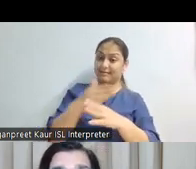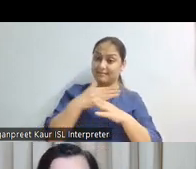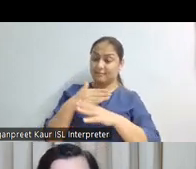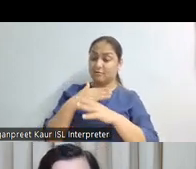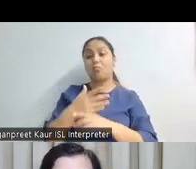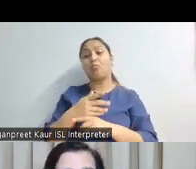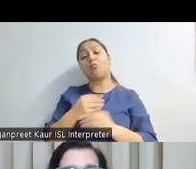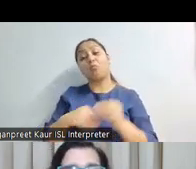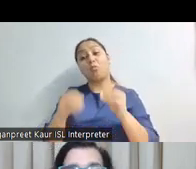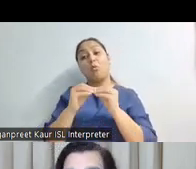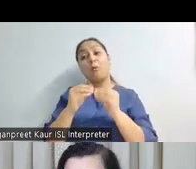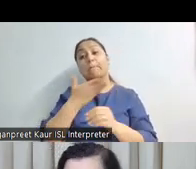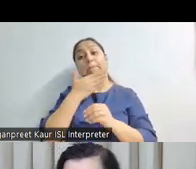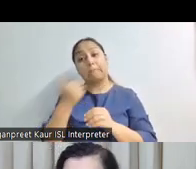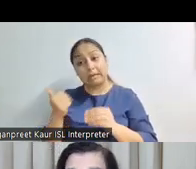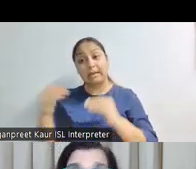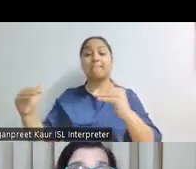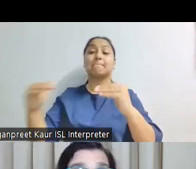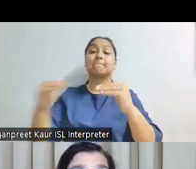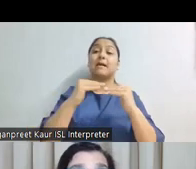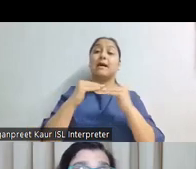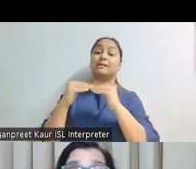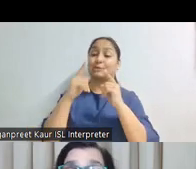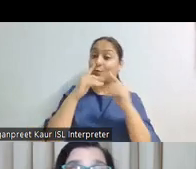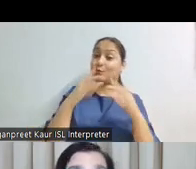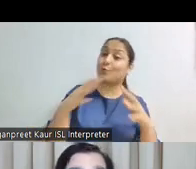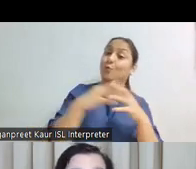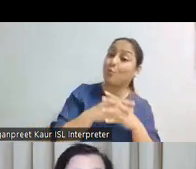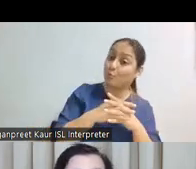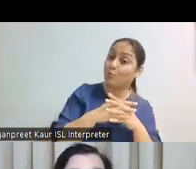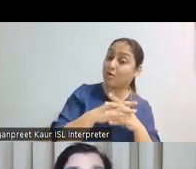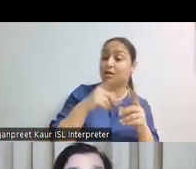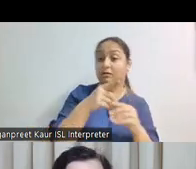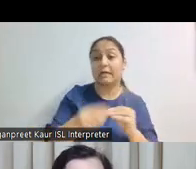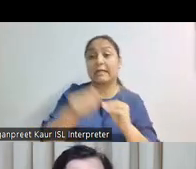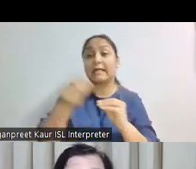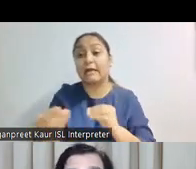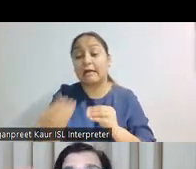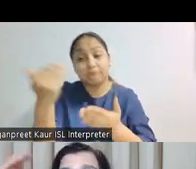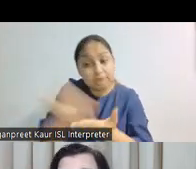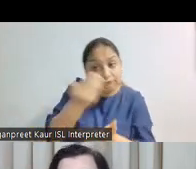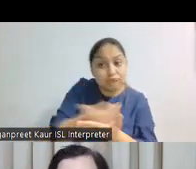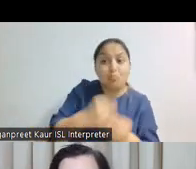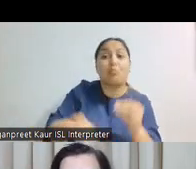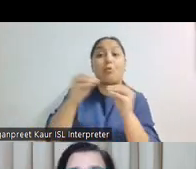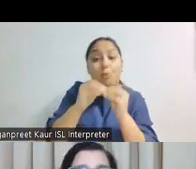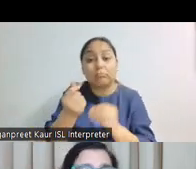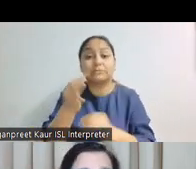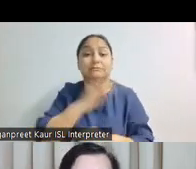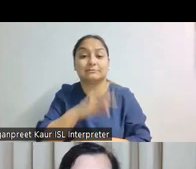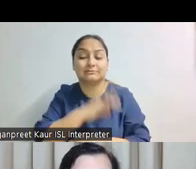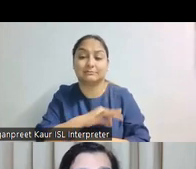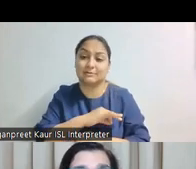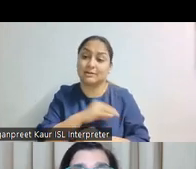better balance of women, they gain more money. Yes, more better balance,